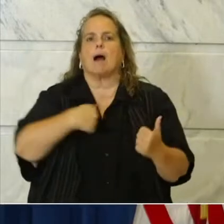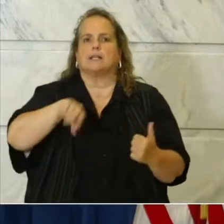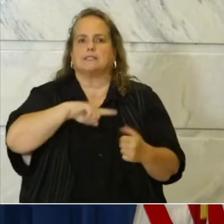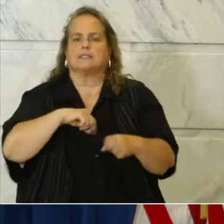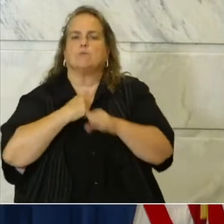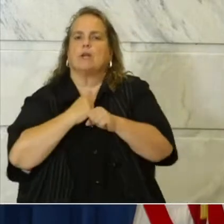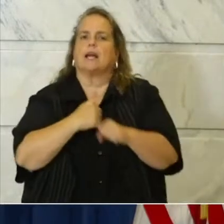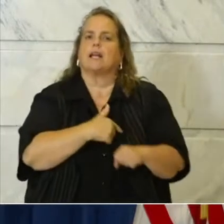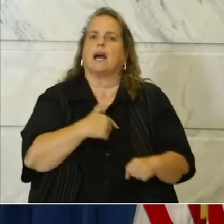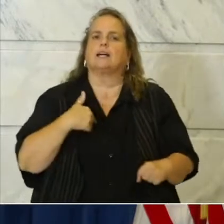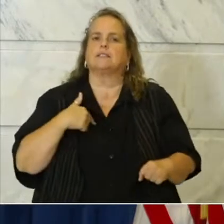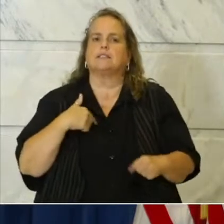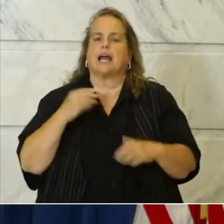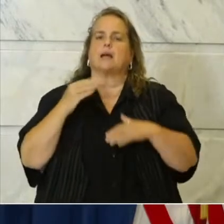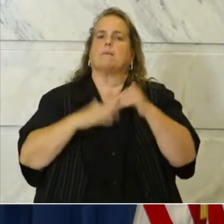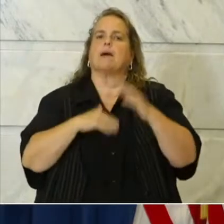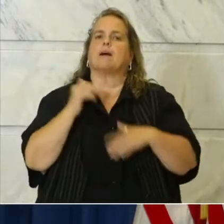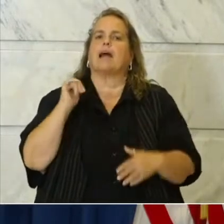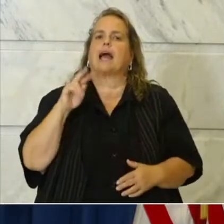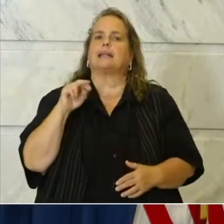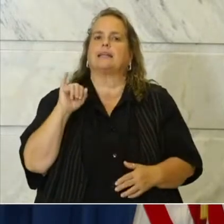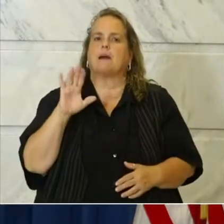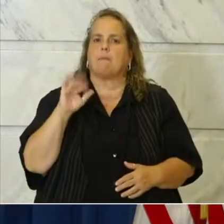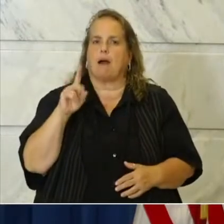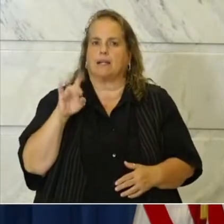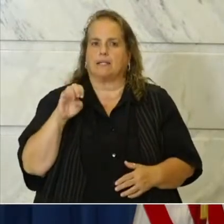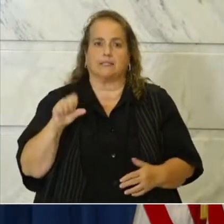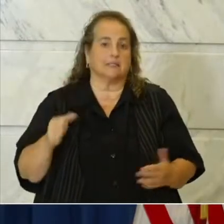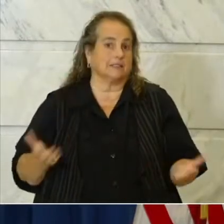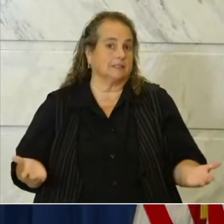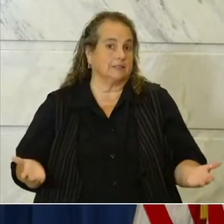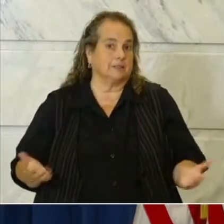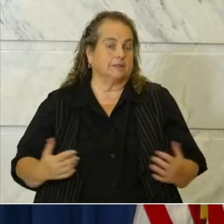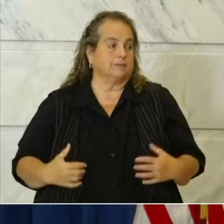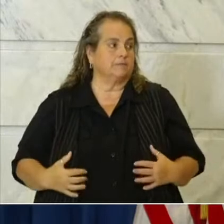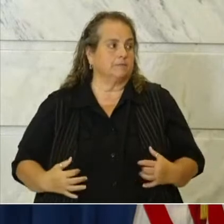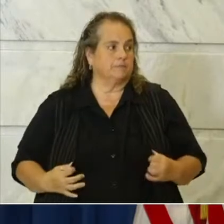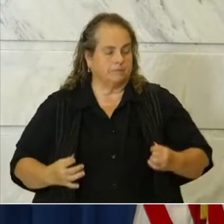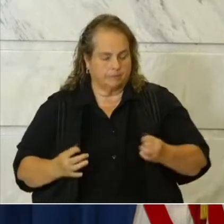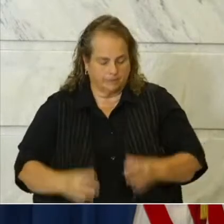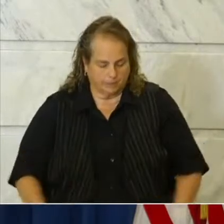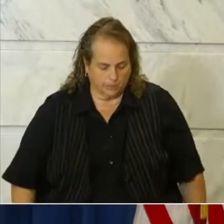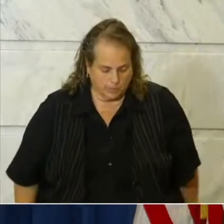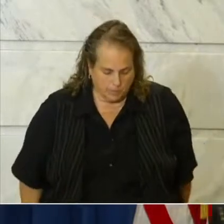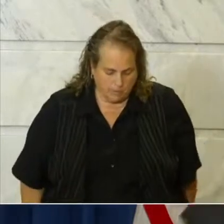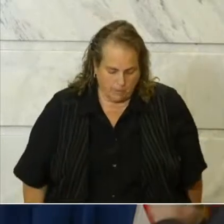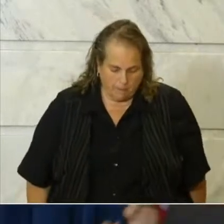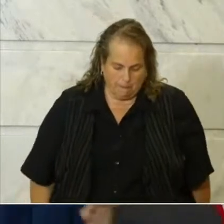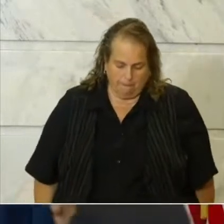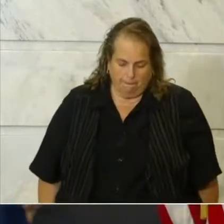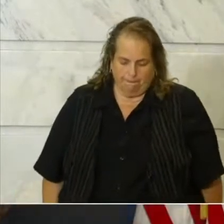us and build those antibodies? And those are all things I know that the scientists are working on.